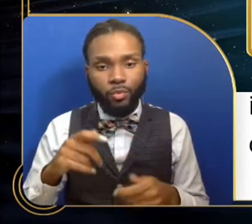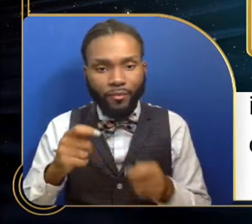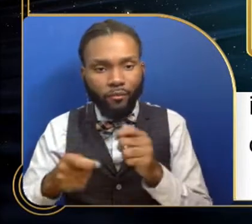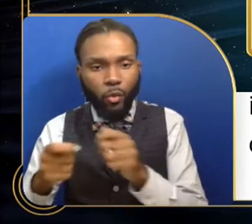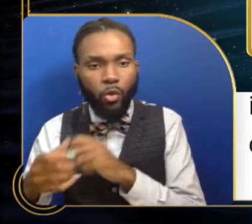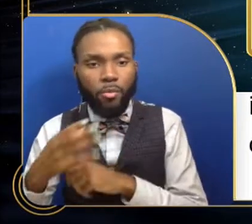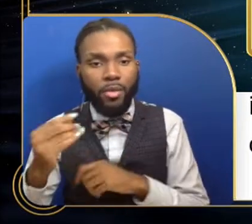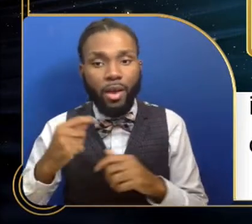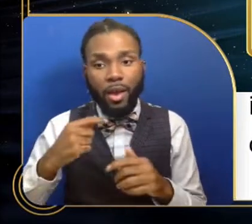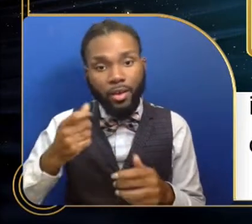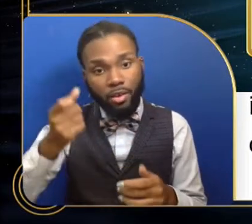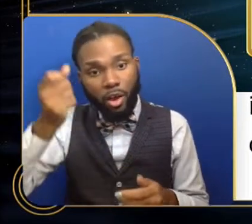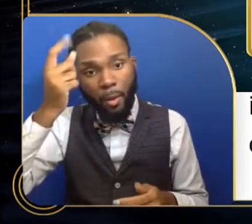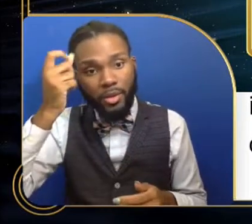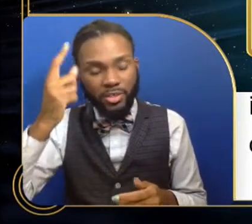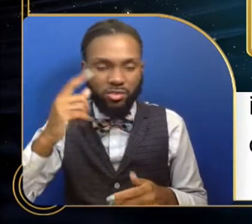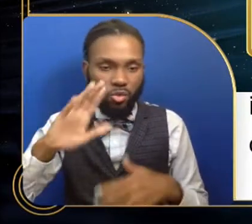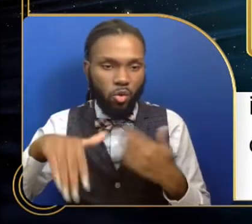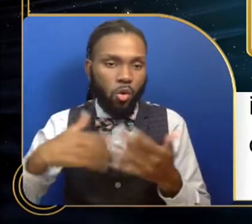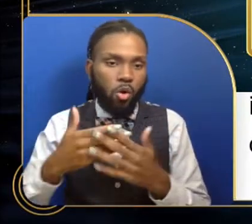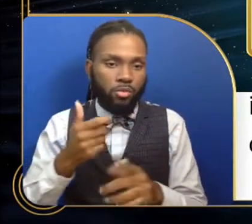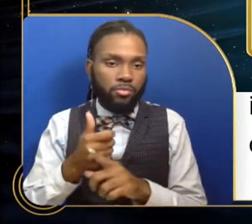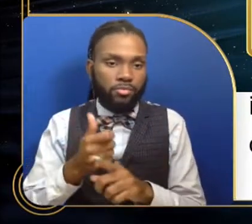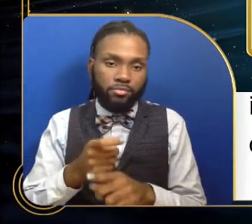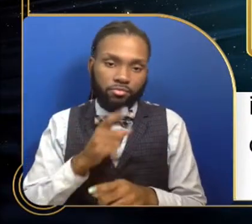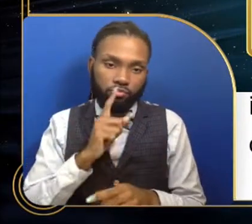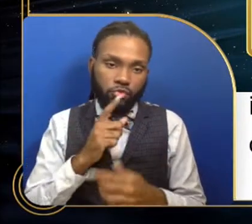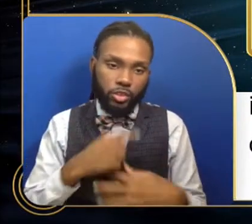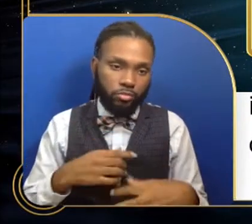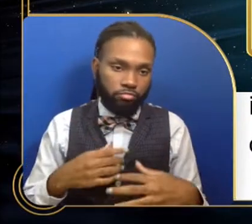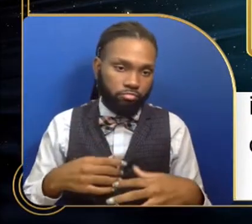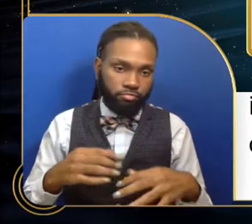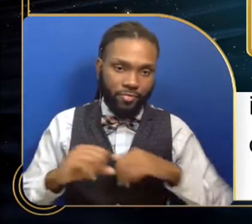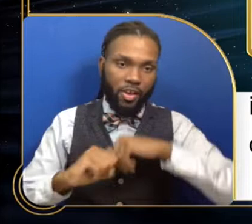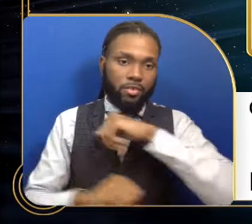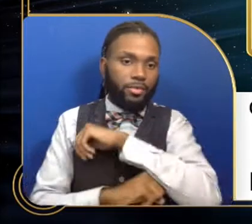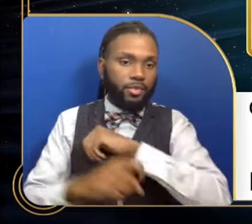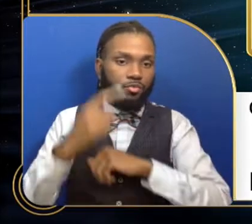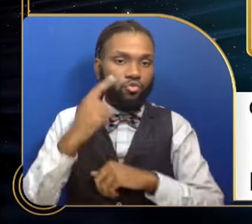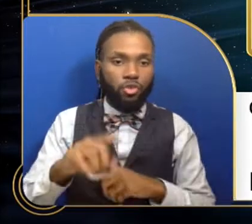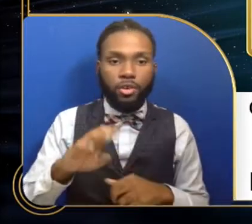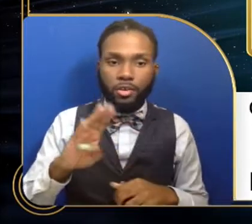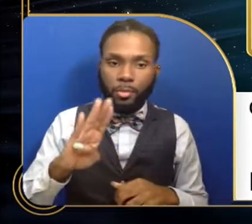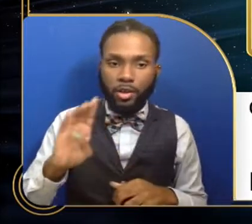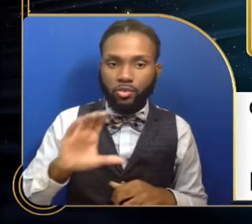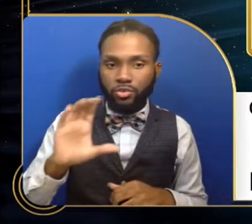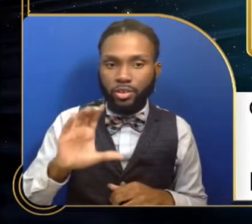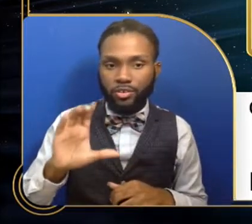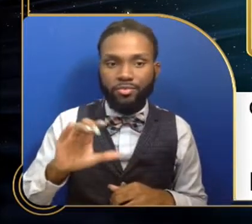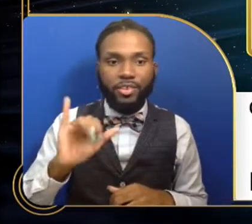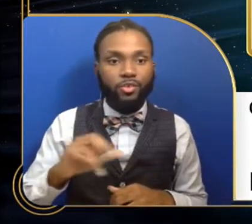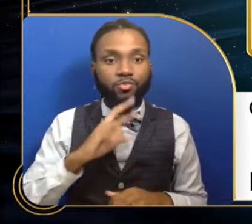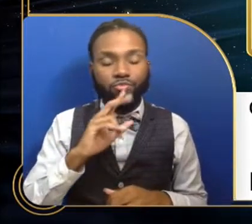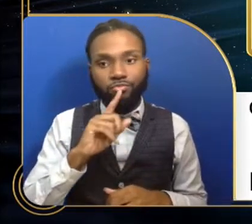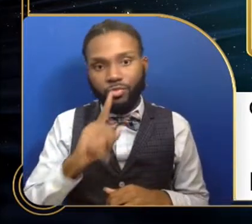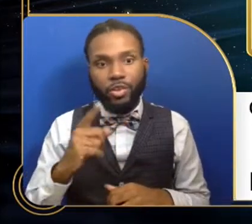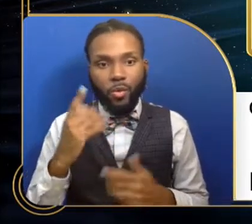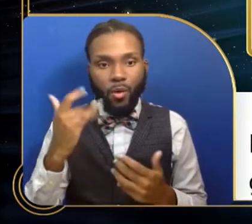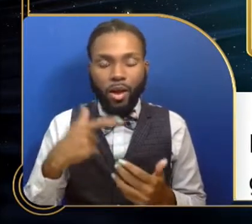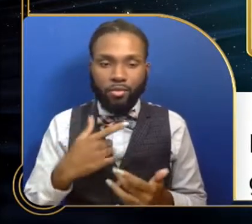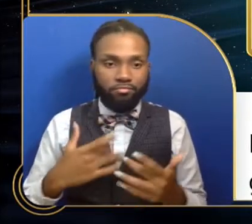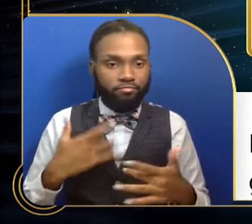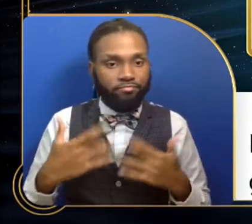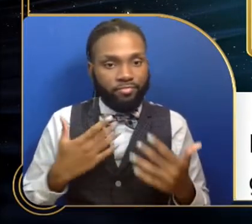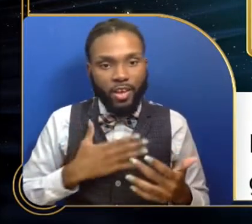these premises are really central to the Bazelon Center, which is why I'm so honored to be getting this award from the Bazelon Center. They are